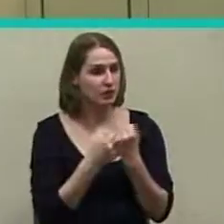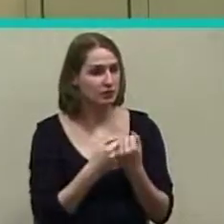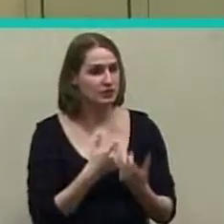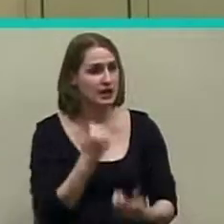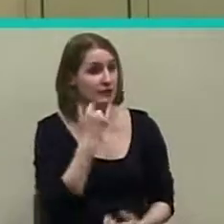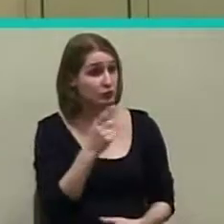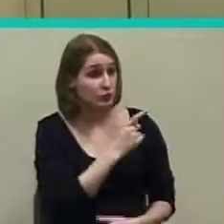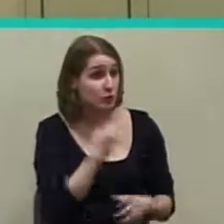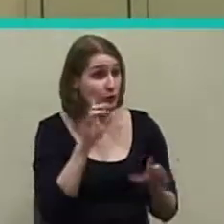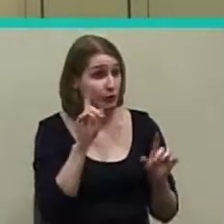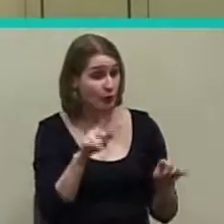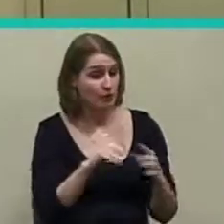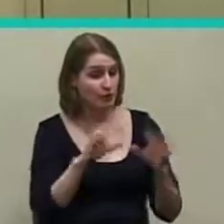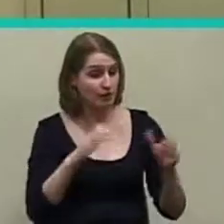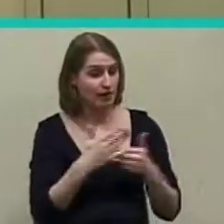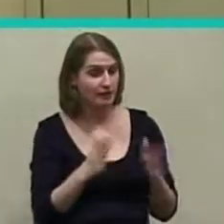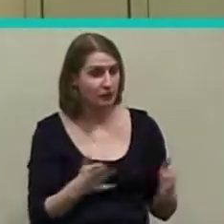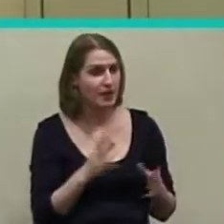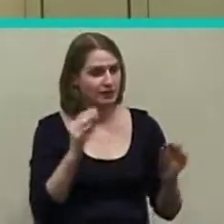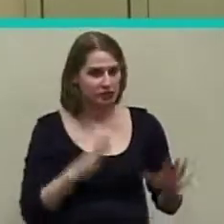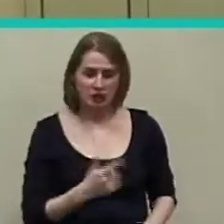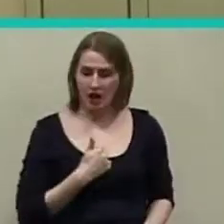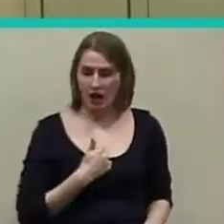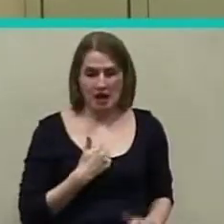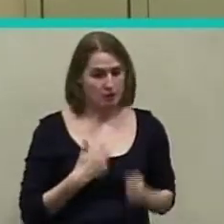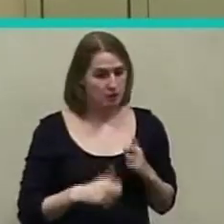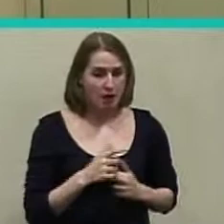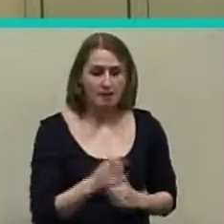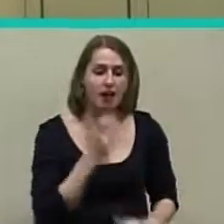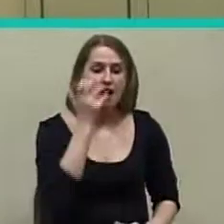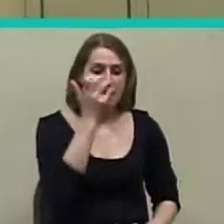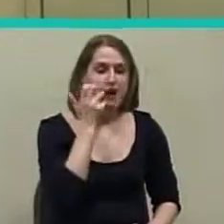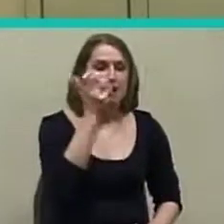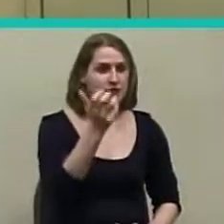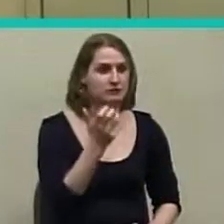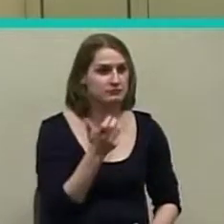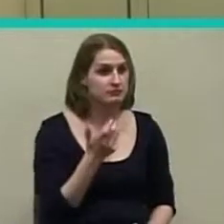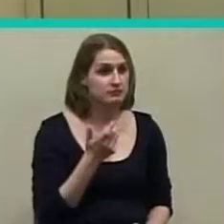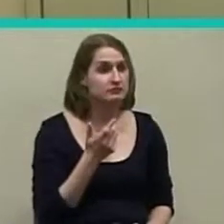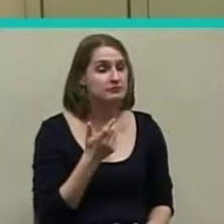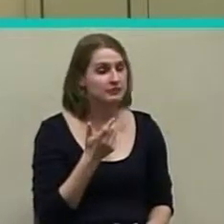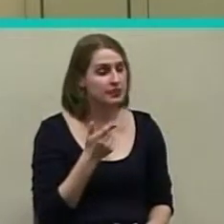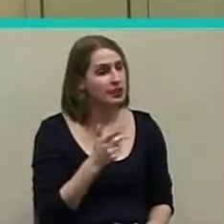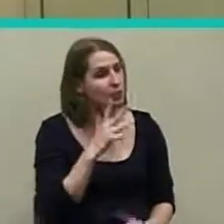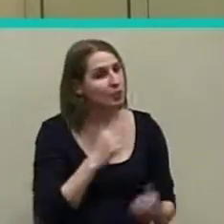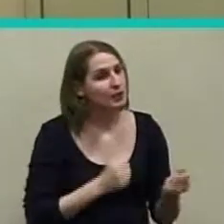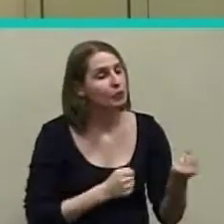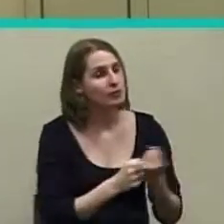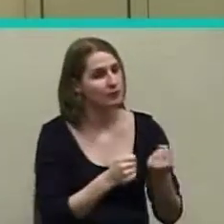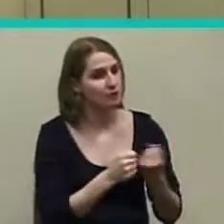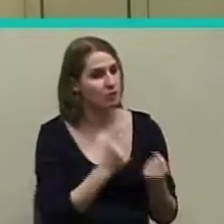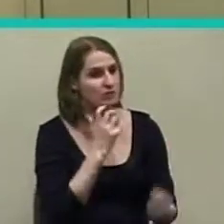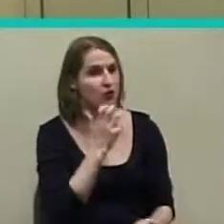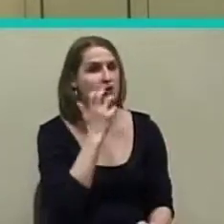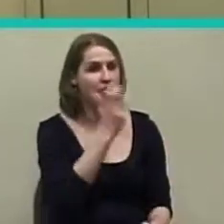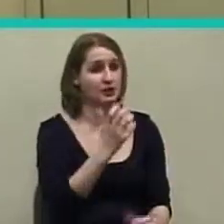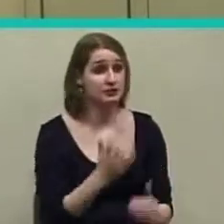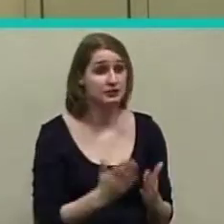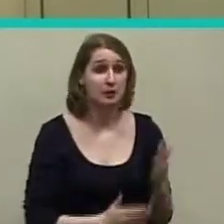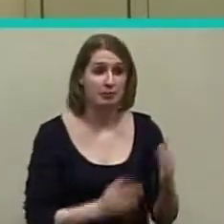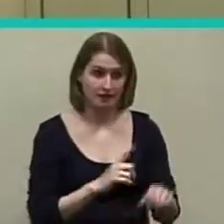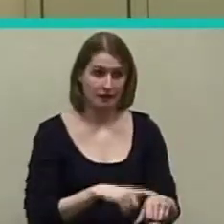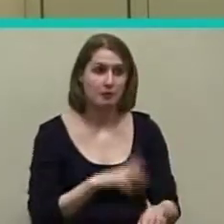go into a classroom where a teacher says, I am having really problems with Brenda talking out. Brenda will be reinforced for talking out at least some of the time.